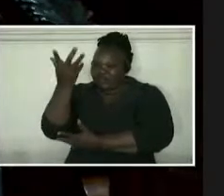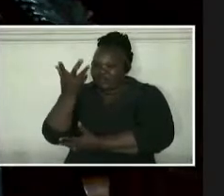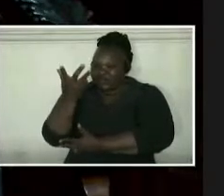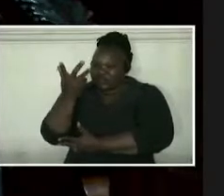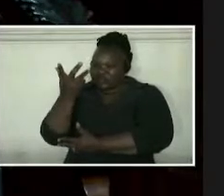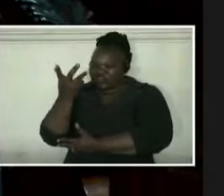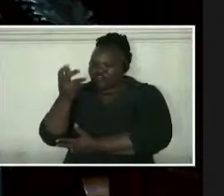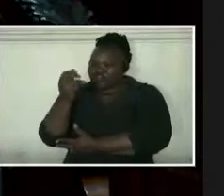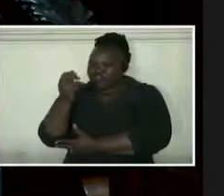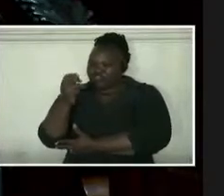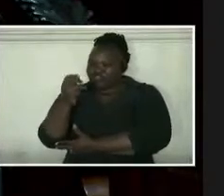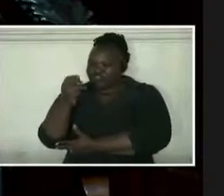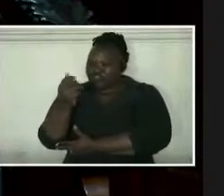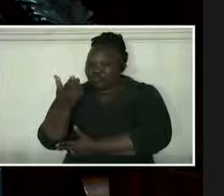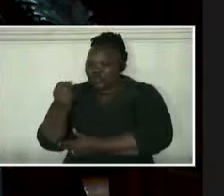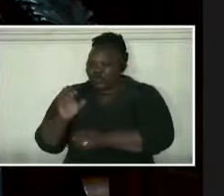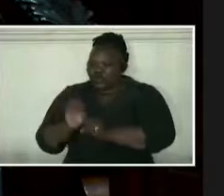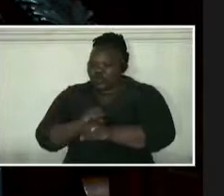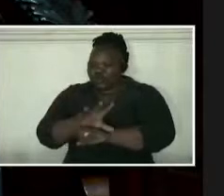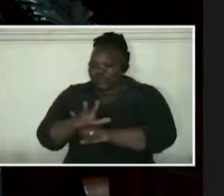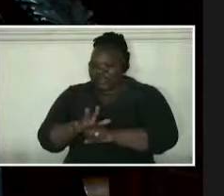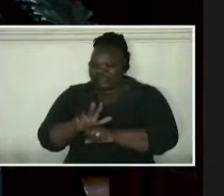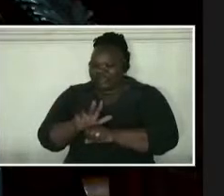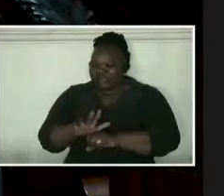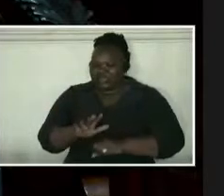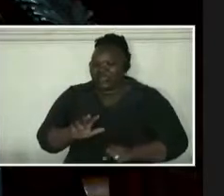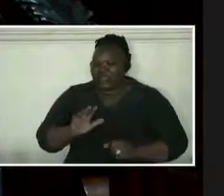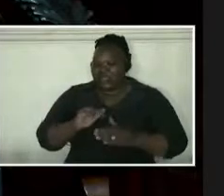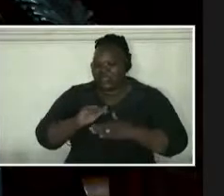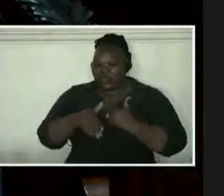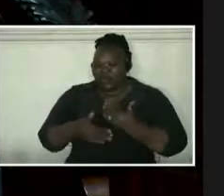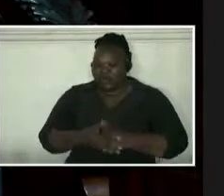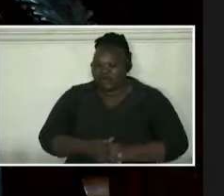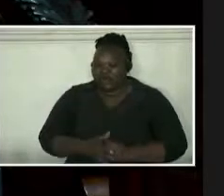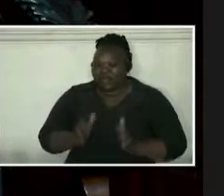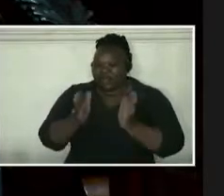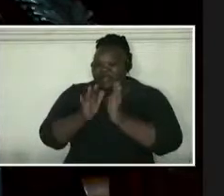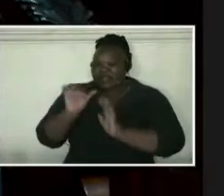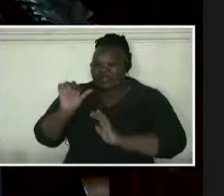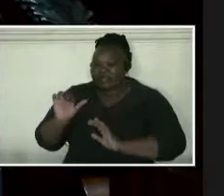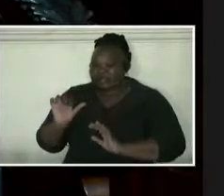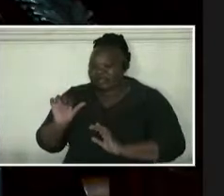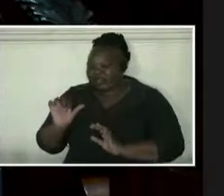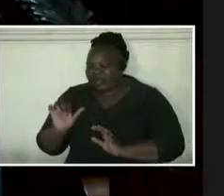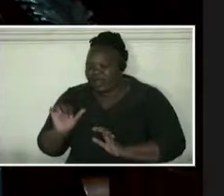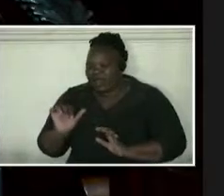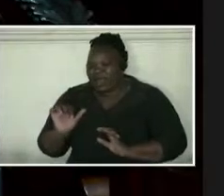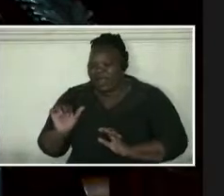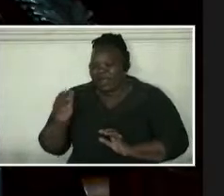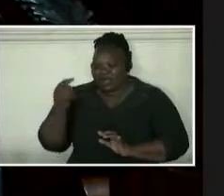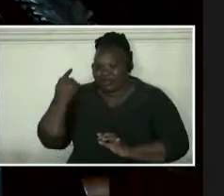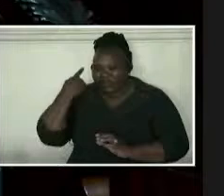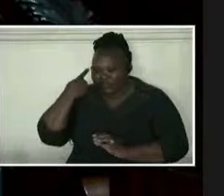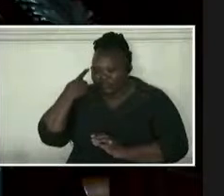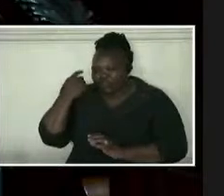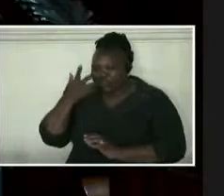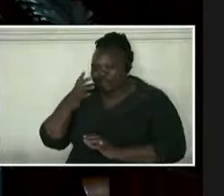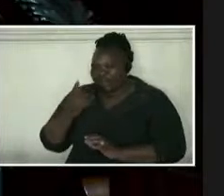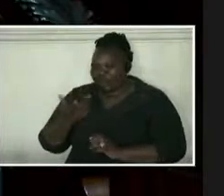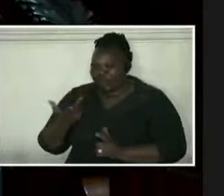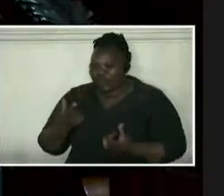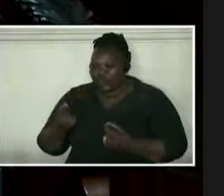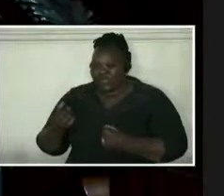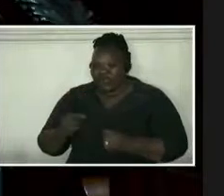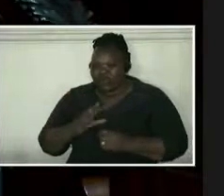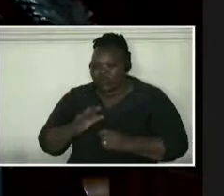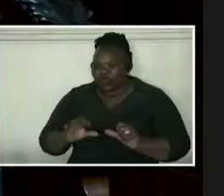era of covet 19 and beyond jefferson as the sith administration reaches the halfway mark since taking office we find